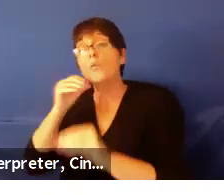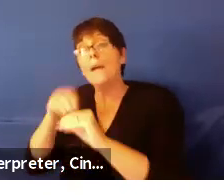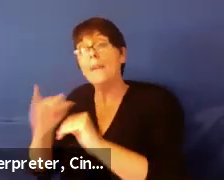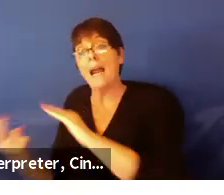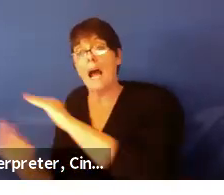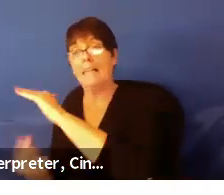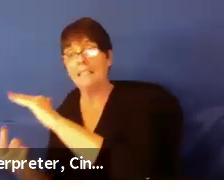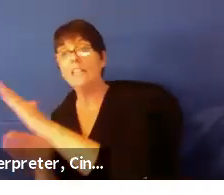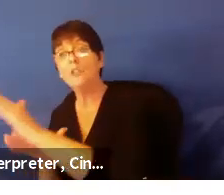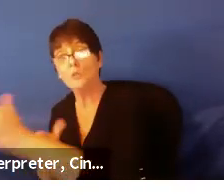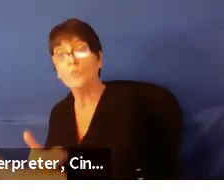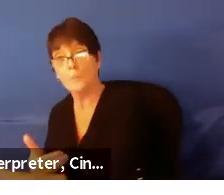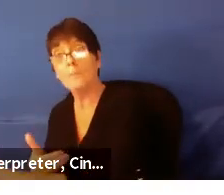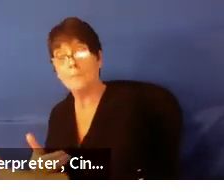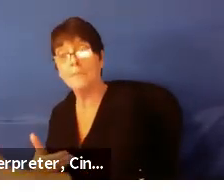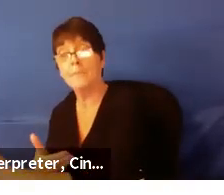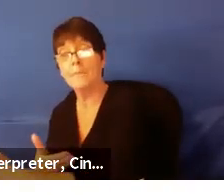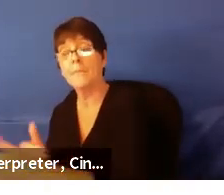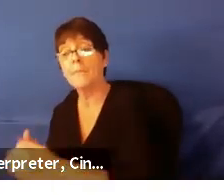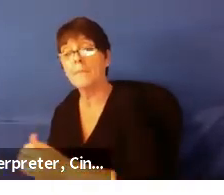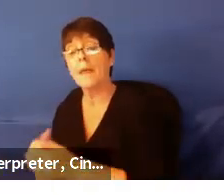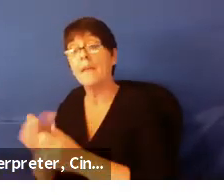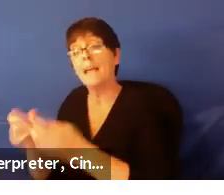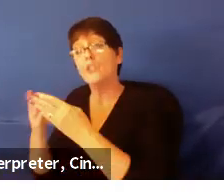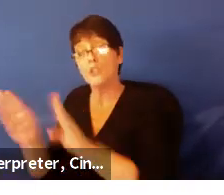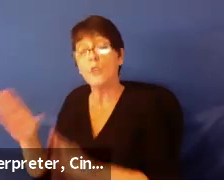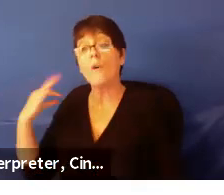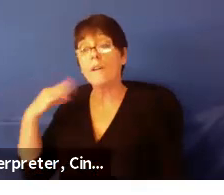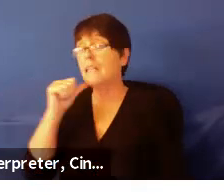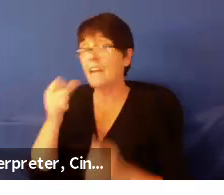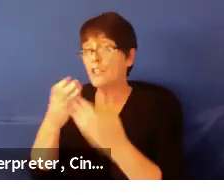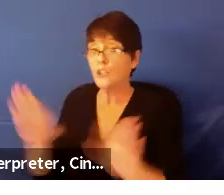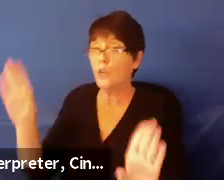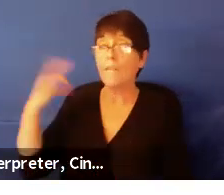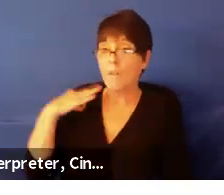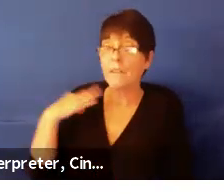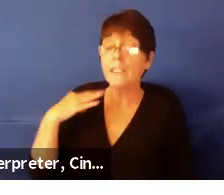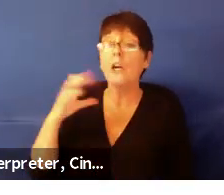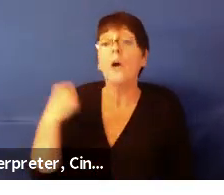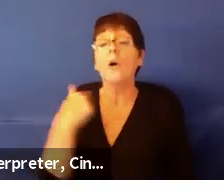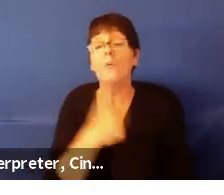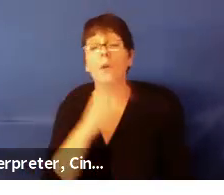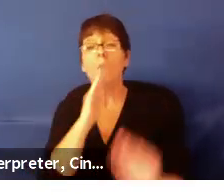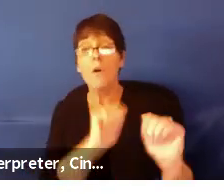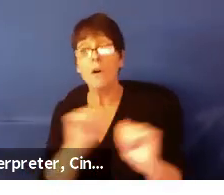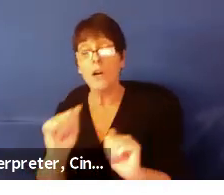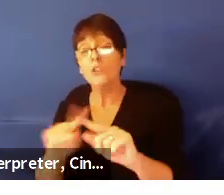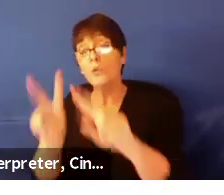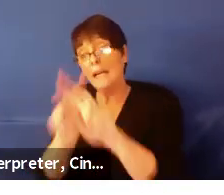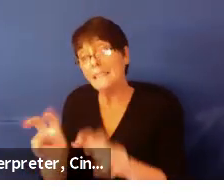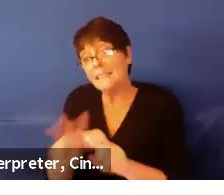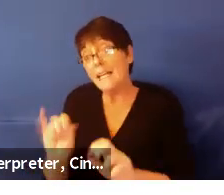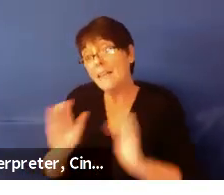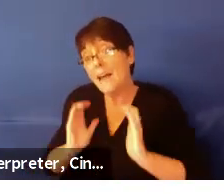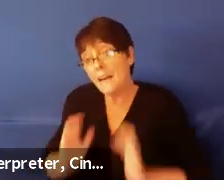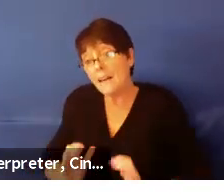area and not the general volunteer. We also would be able to assess the client,